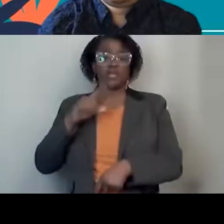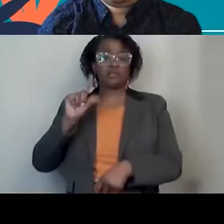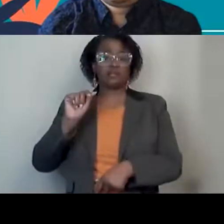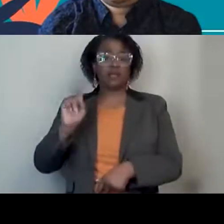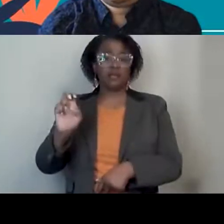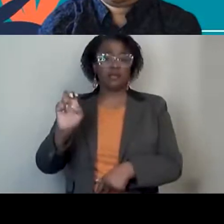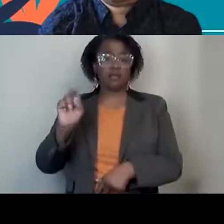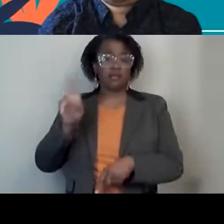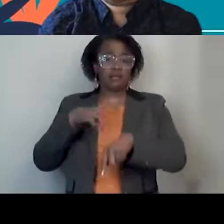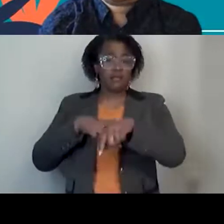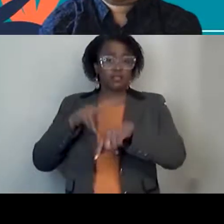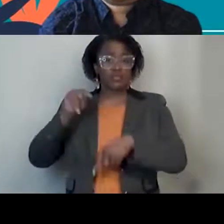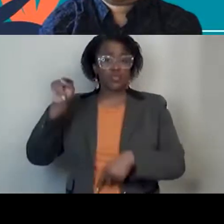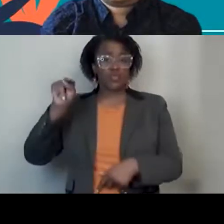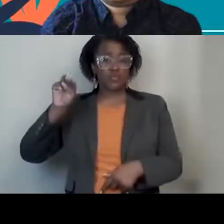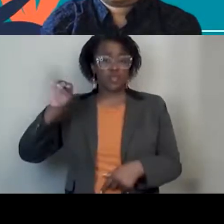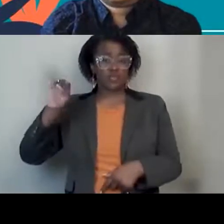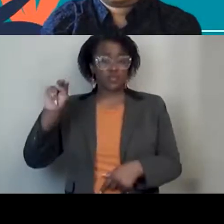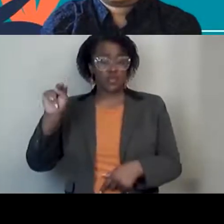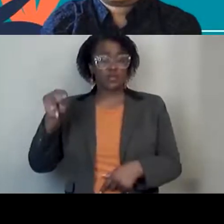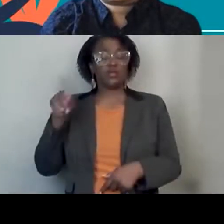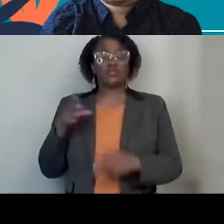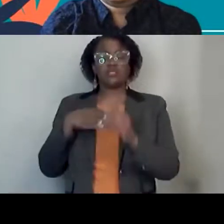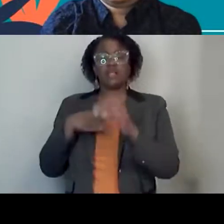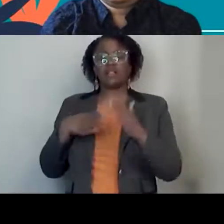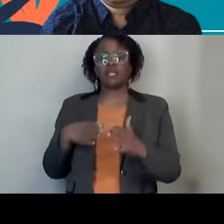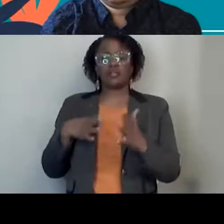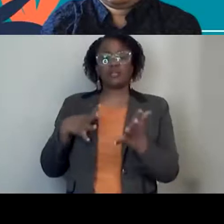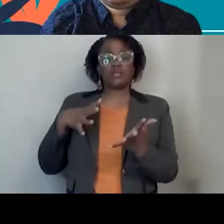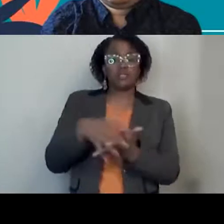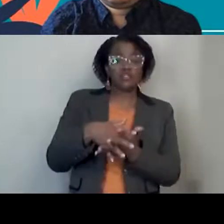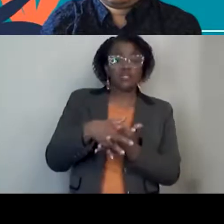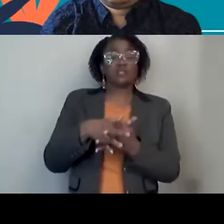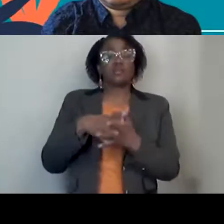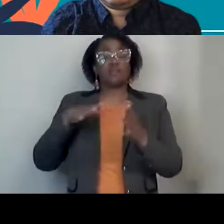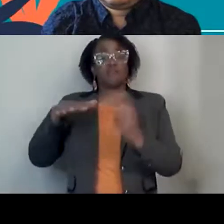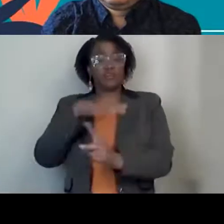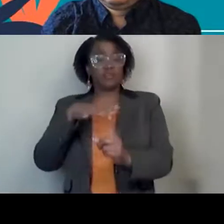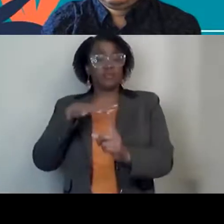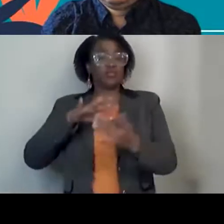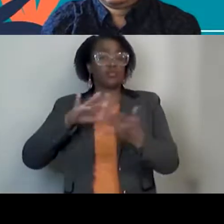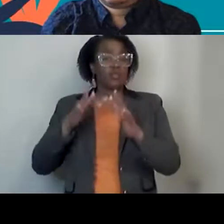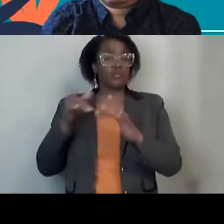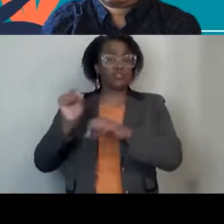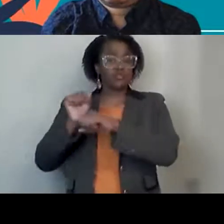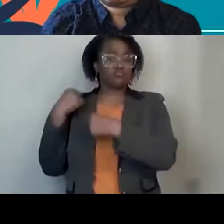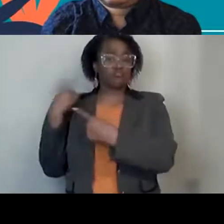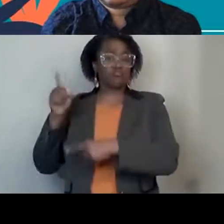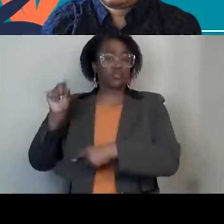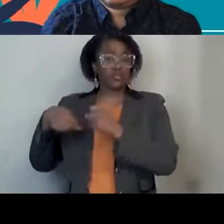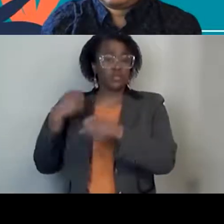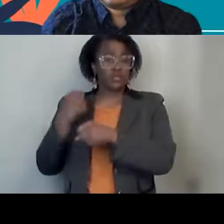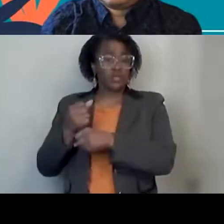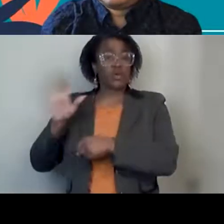northern Minnesota. She's a member of the leadership team at the Indigenous Environmental Network, where she has worked for the last 20 years. Her programmatic work